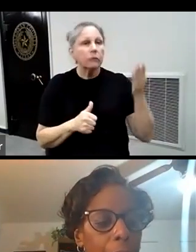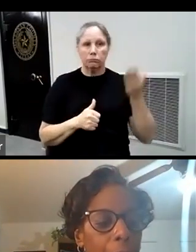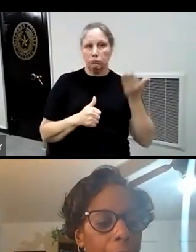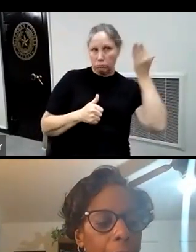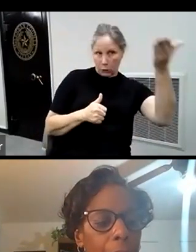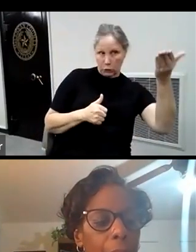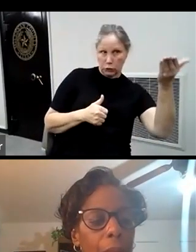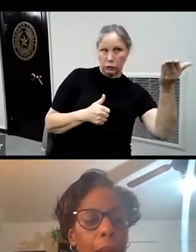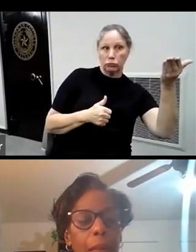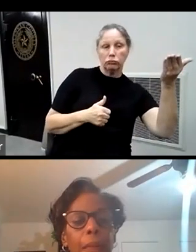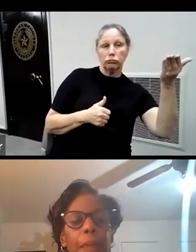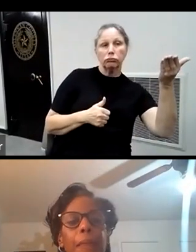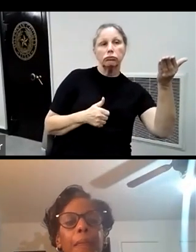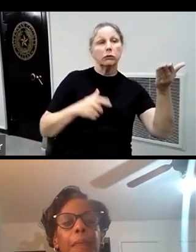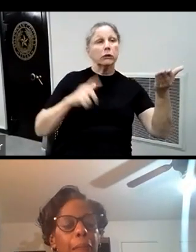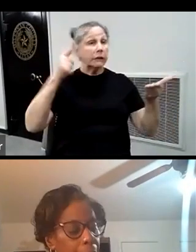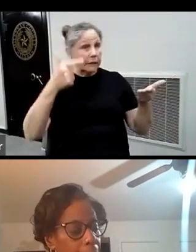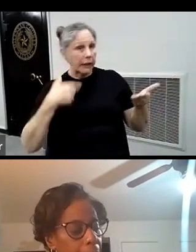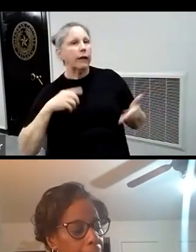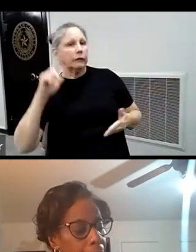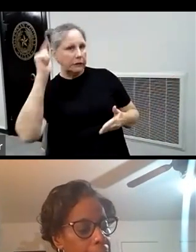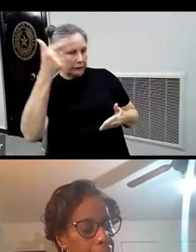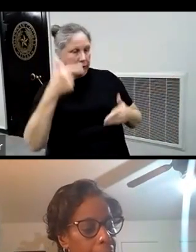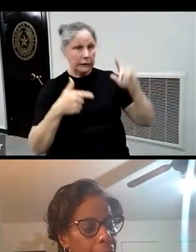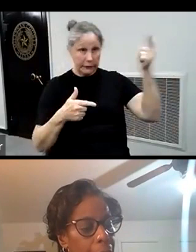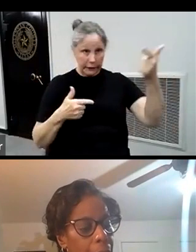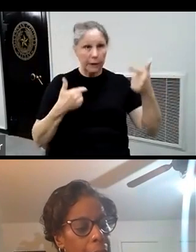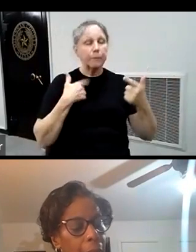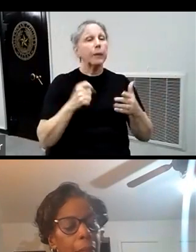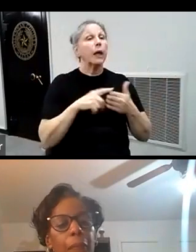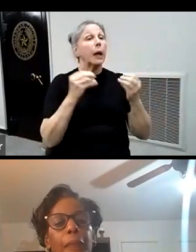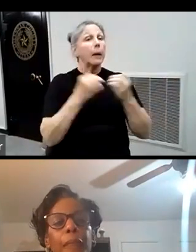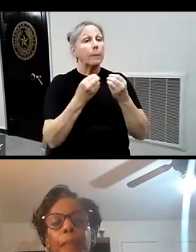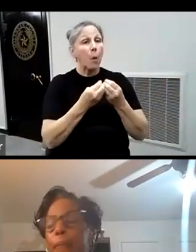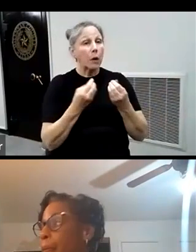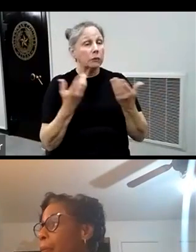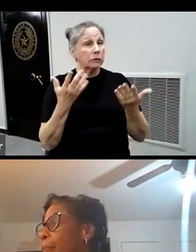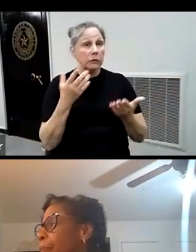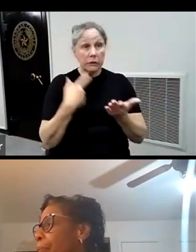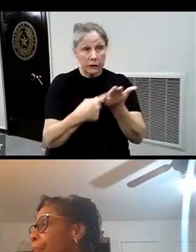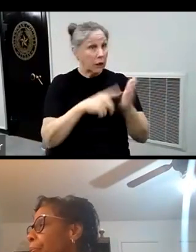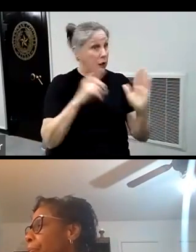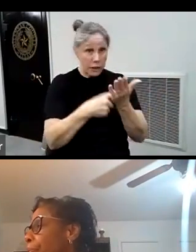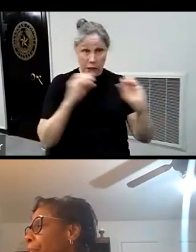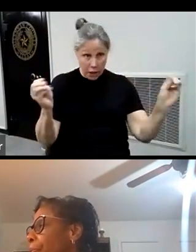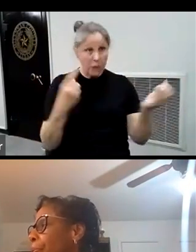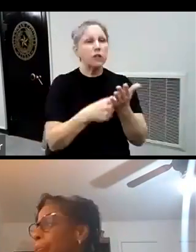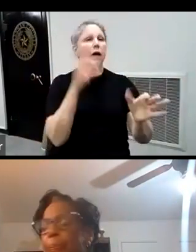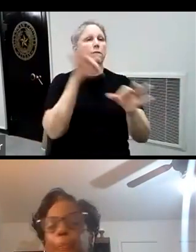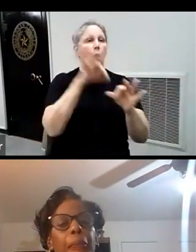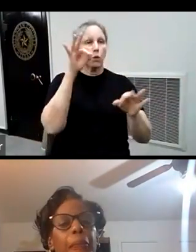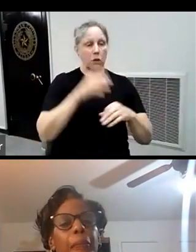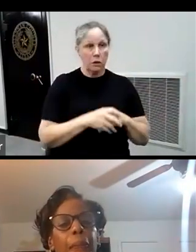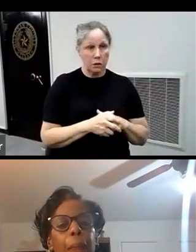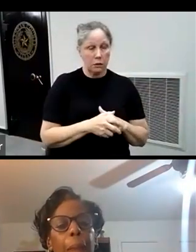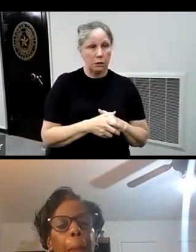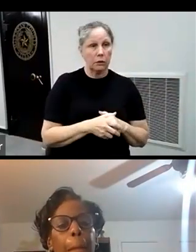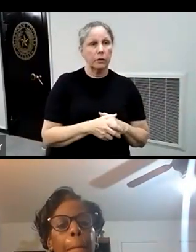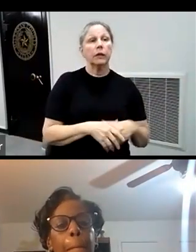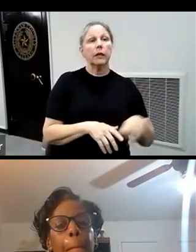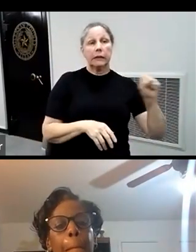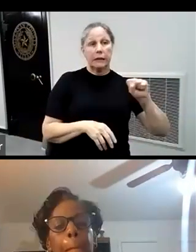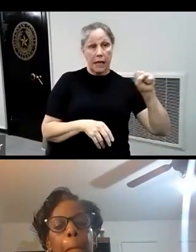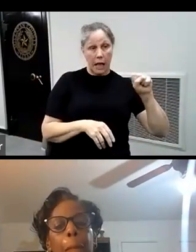Motion to approve. Second. Motion made and second. Any other discussion, call for a vote?